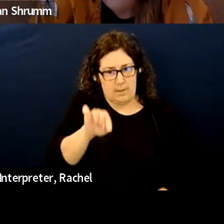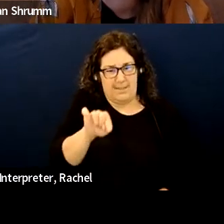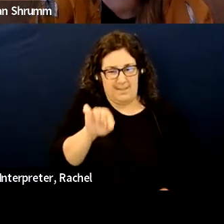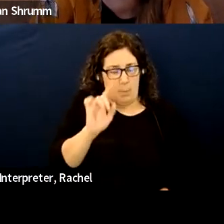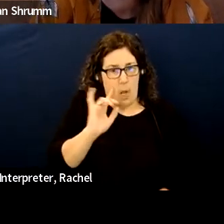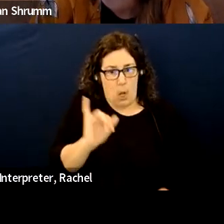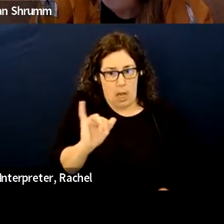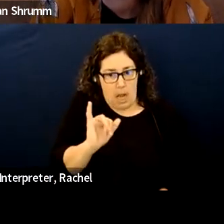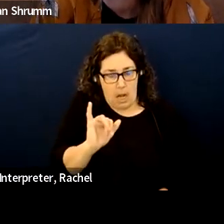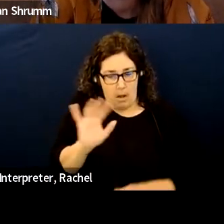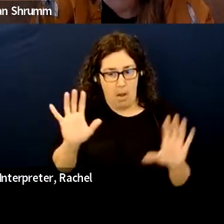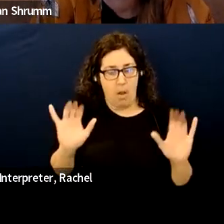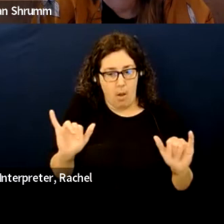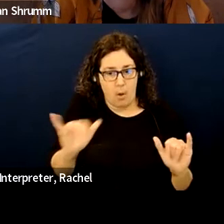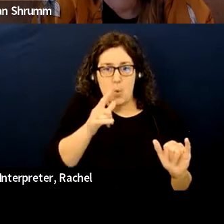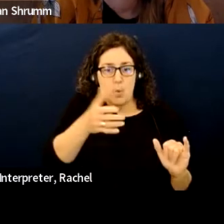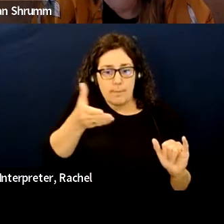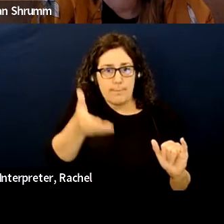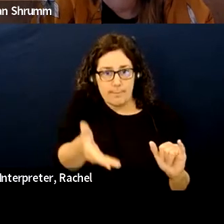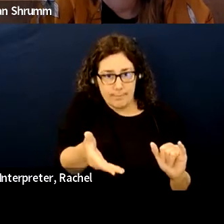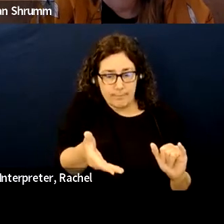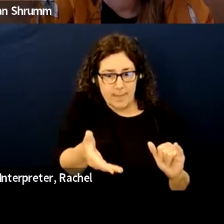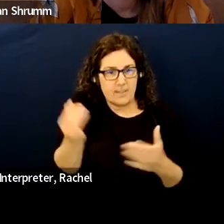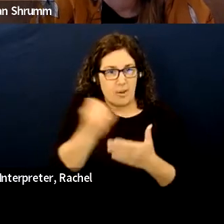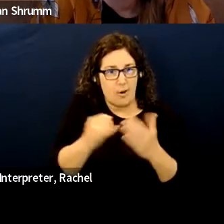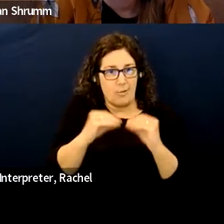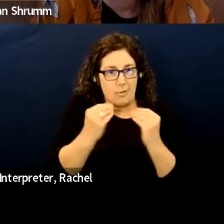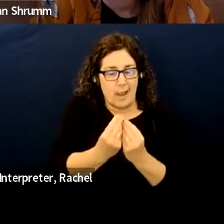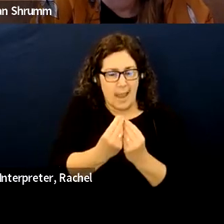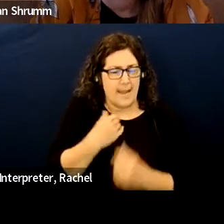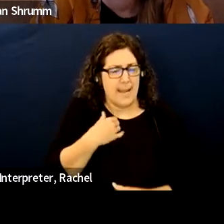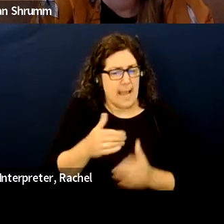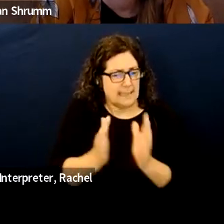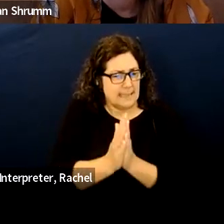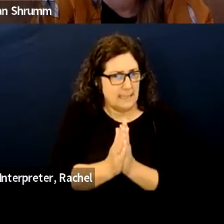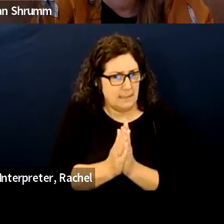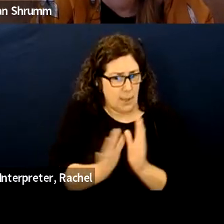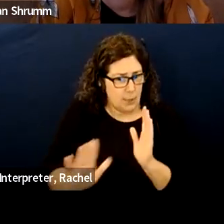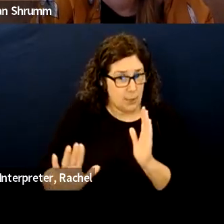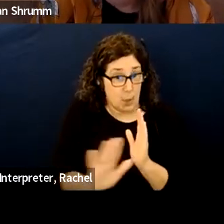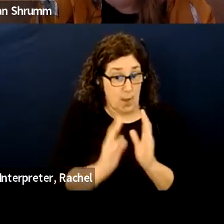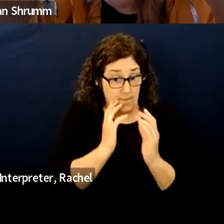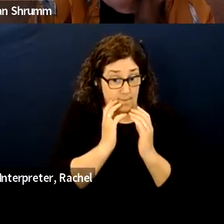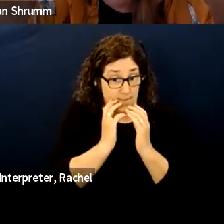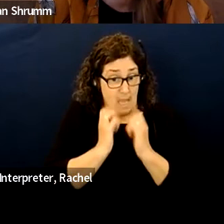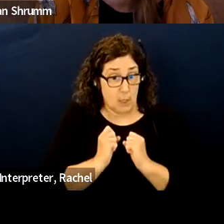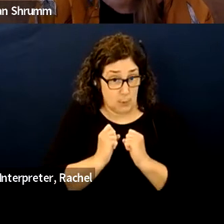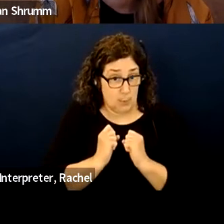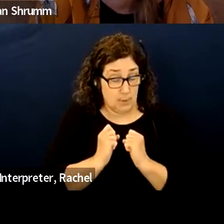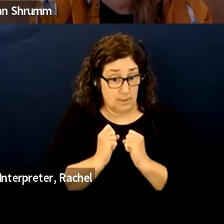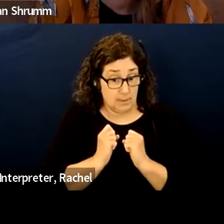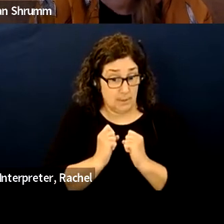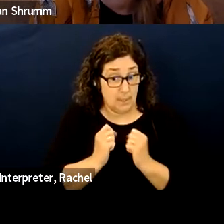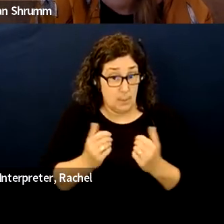as arts organizations, and really kind of questioning, are the values that we are saying that